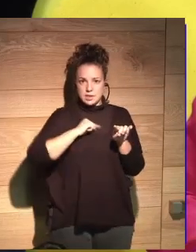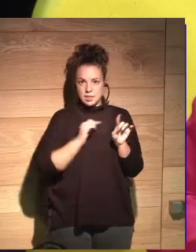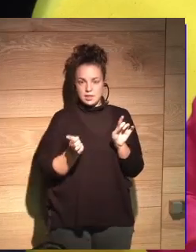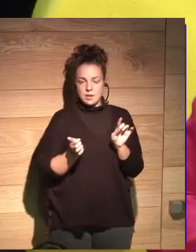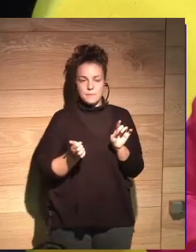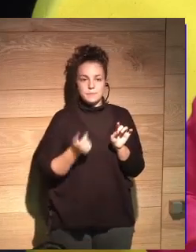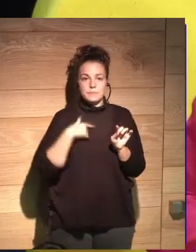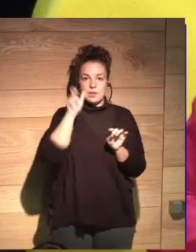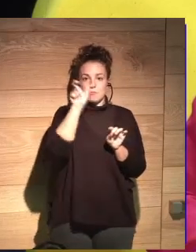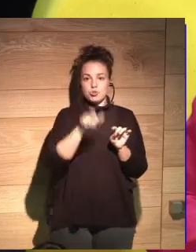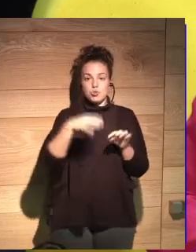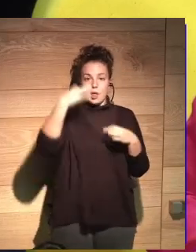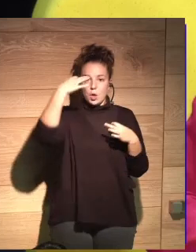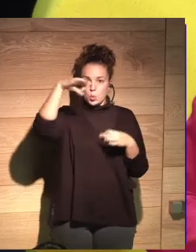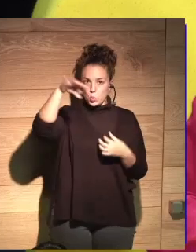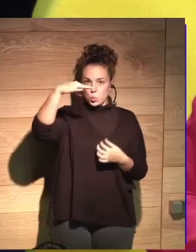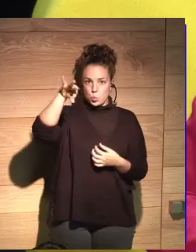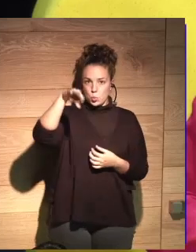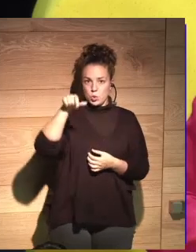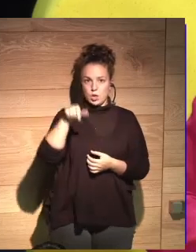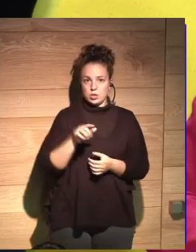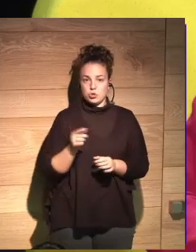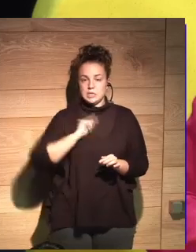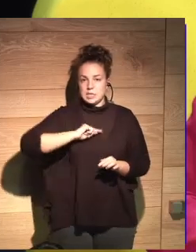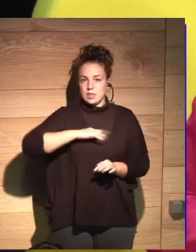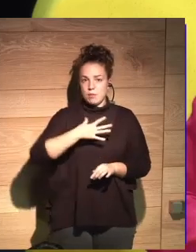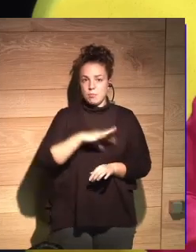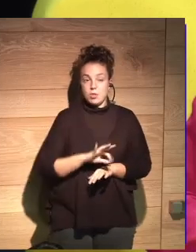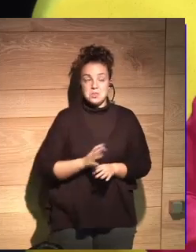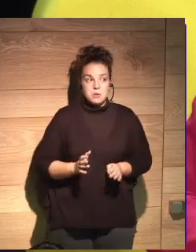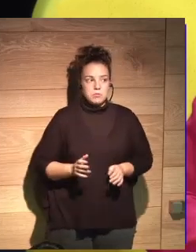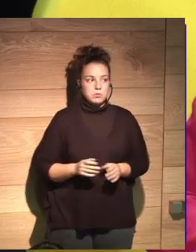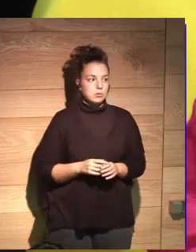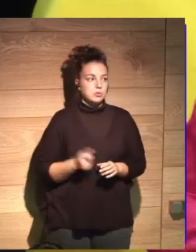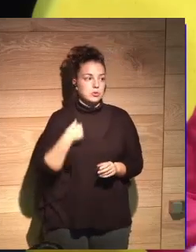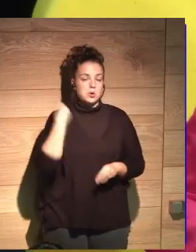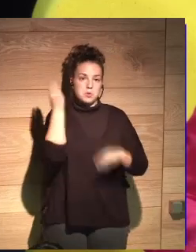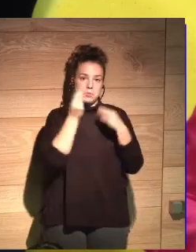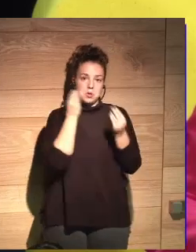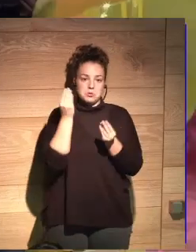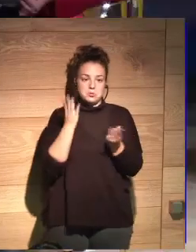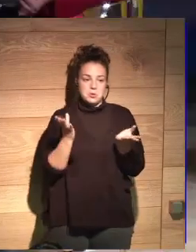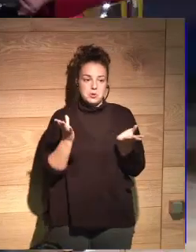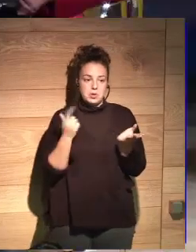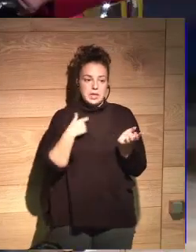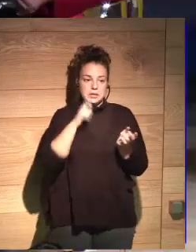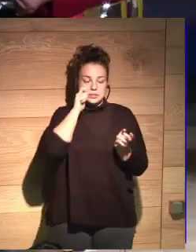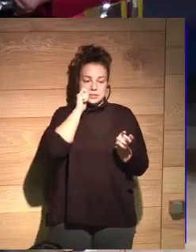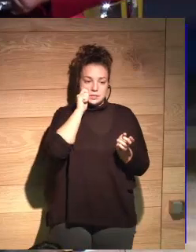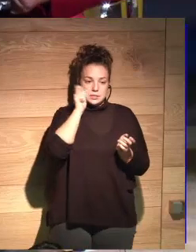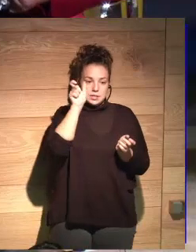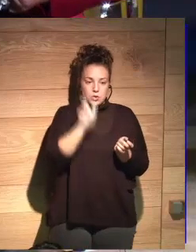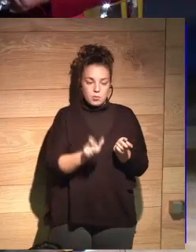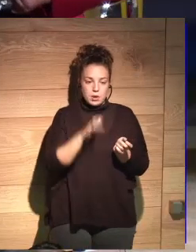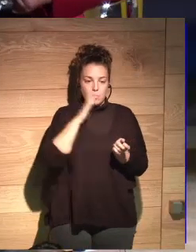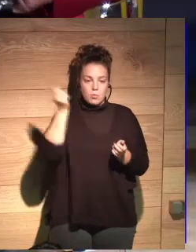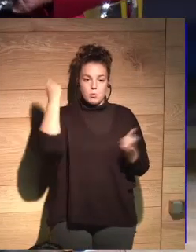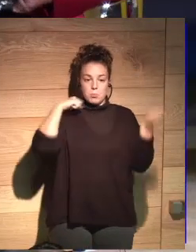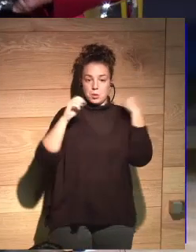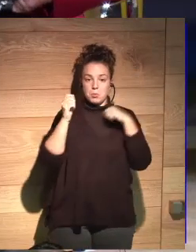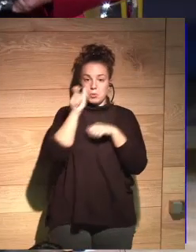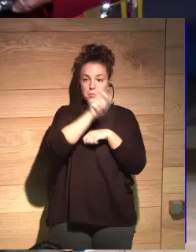have. Is he a human being? I would say, yes, he's a human being because he's behaving like us, he's laughing at the same kind of jokes, etc.